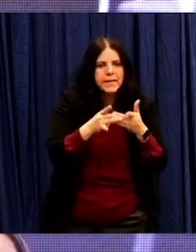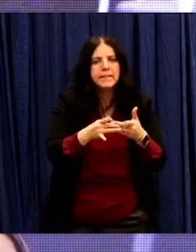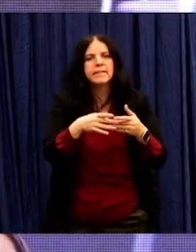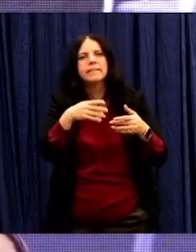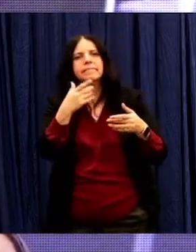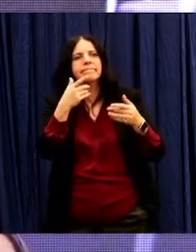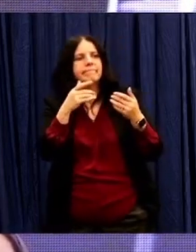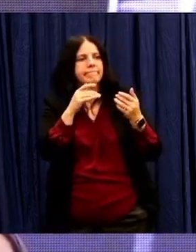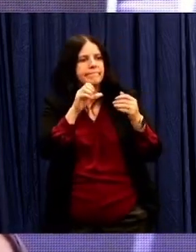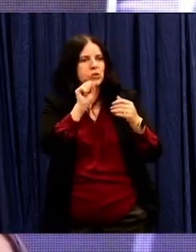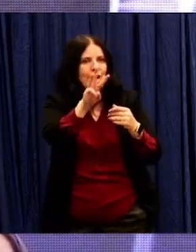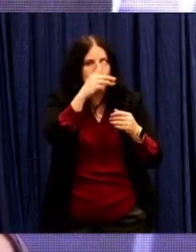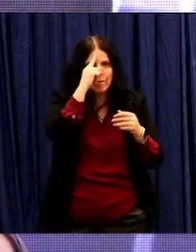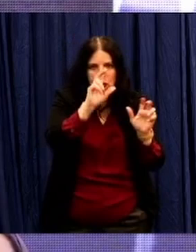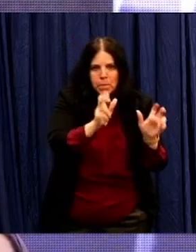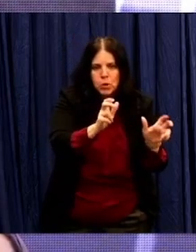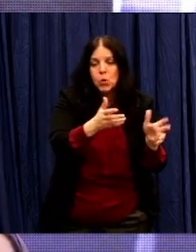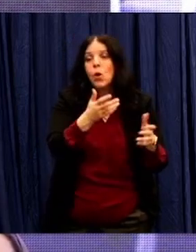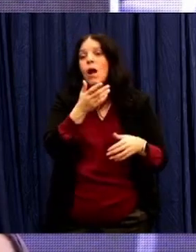had